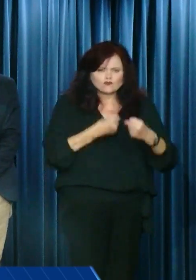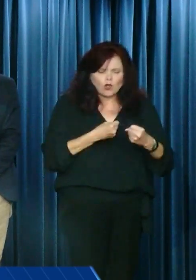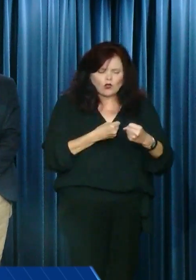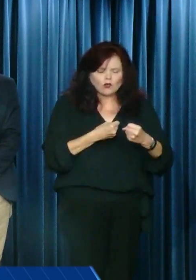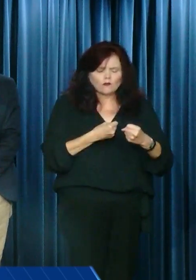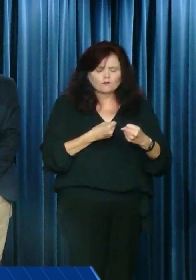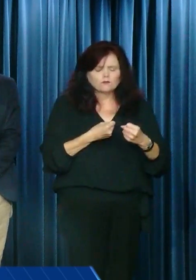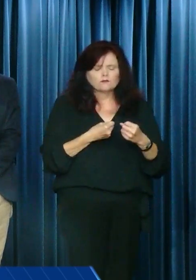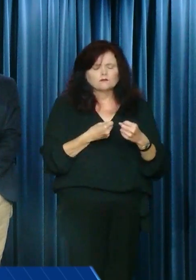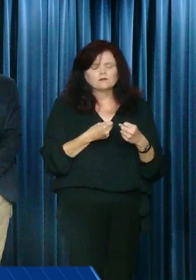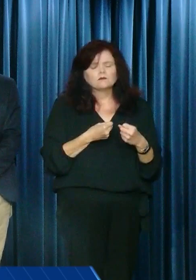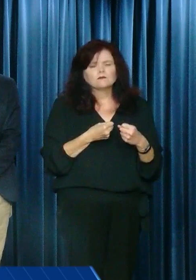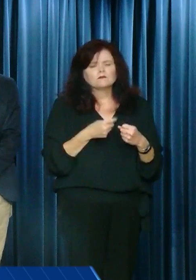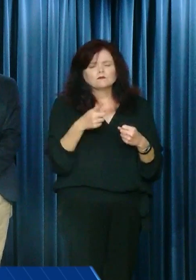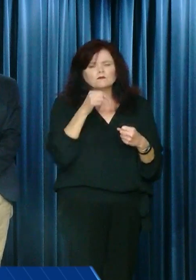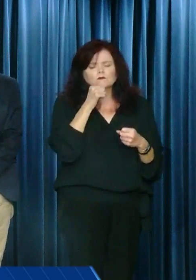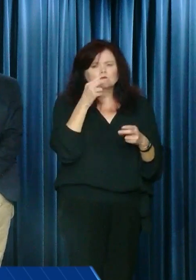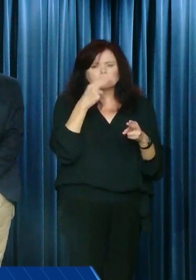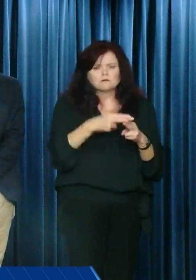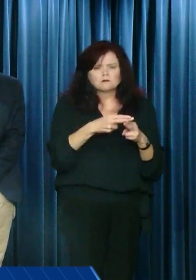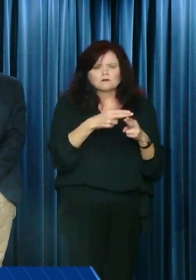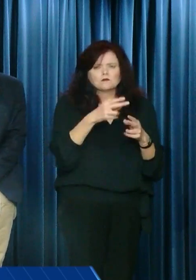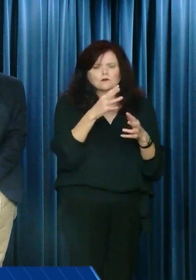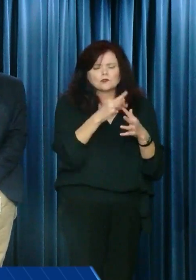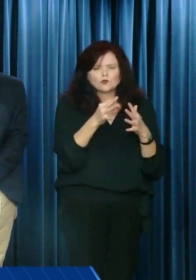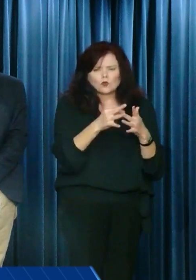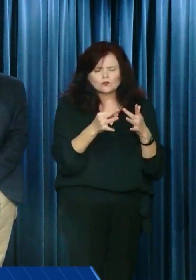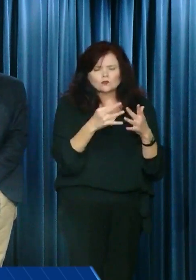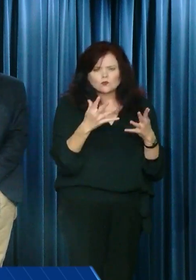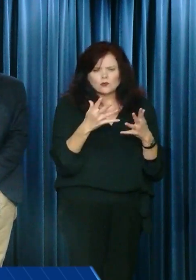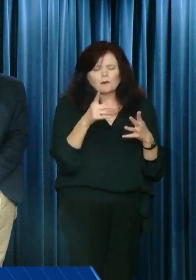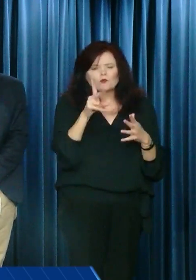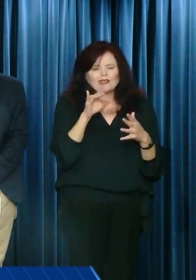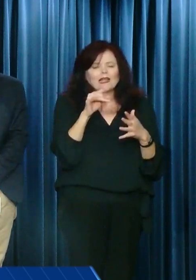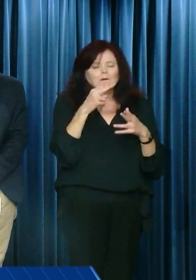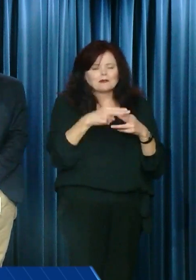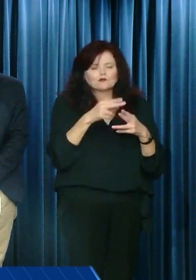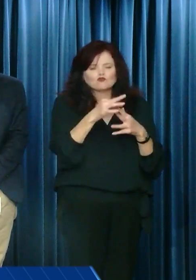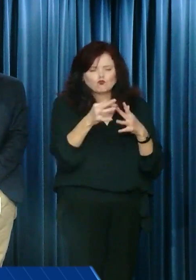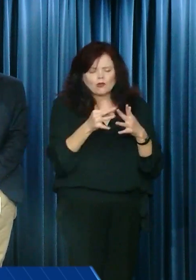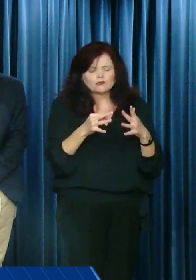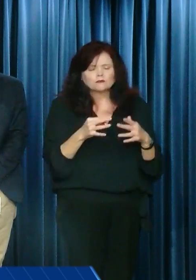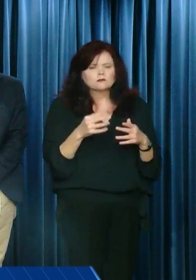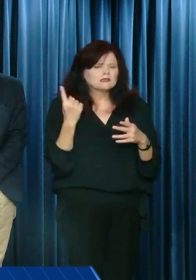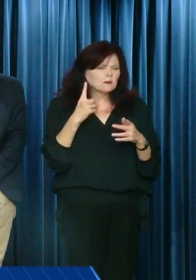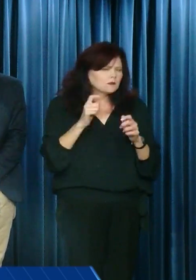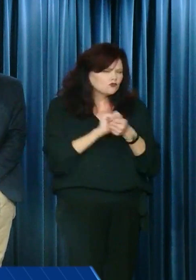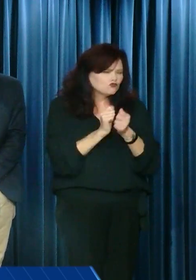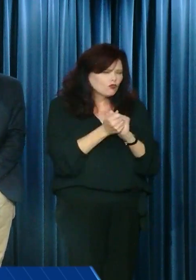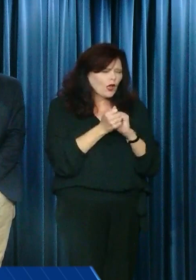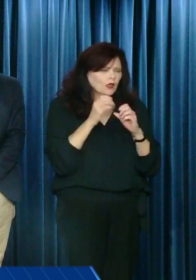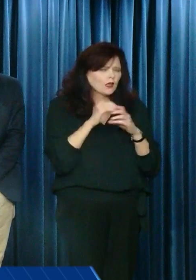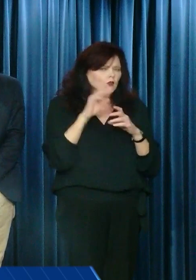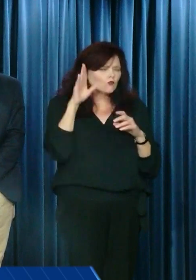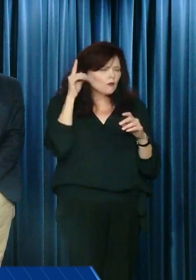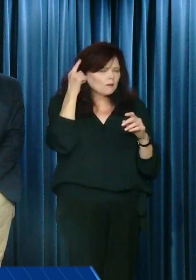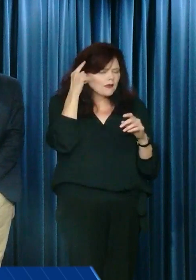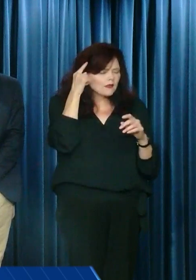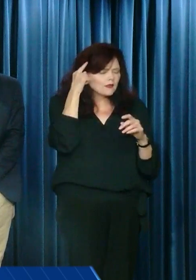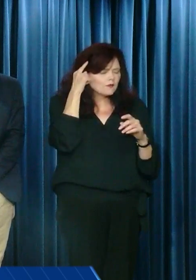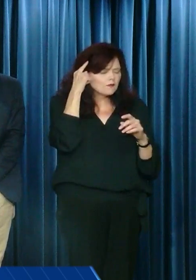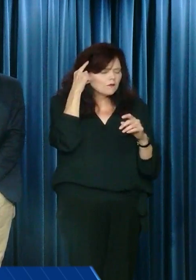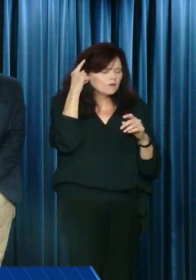pretty strong, maybe stronger in the past. You didn't mention choice or whatever. It has something changed in your